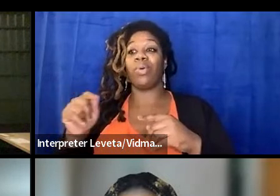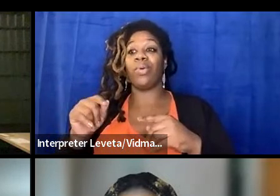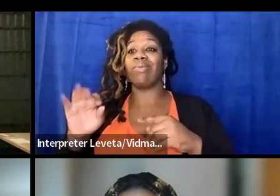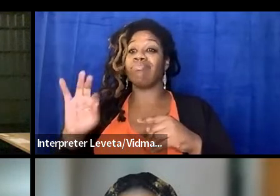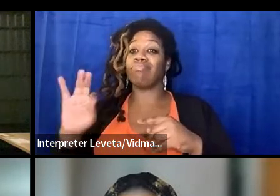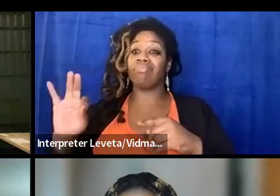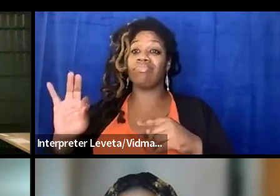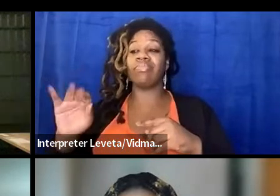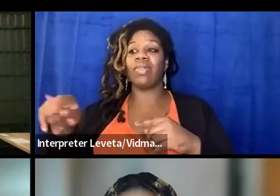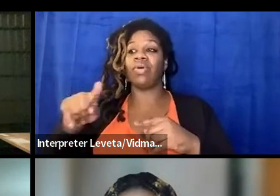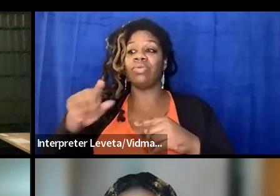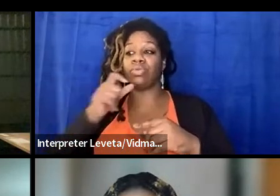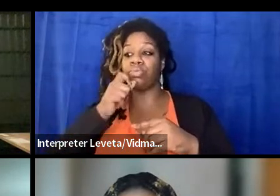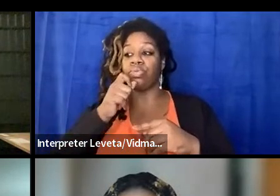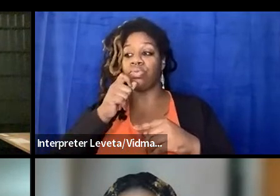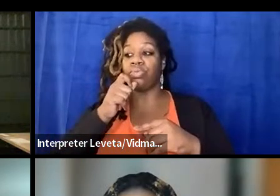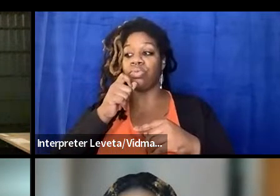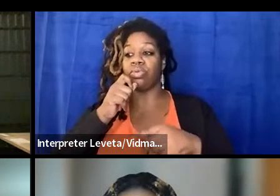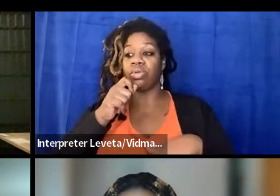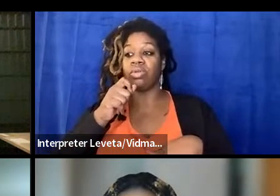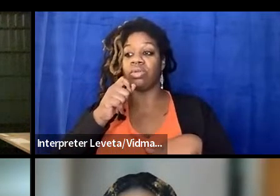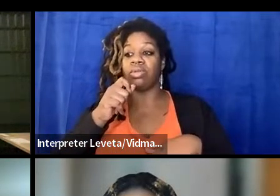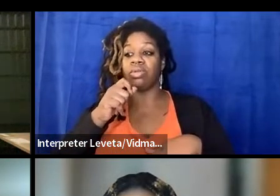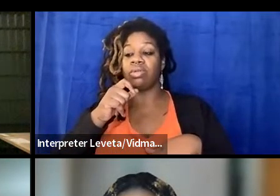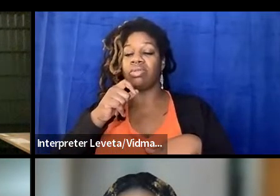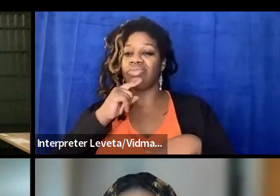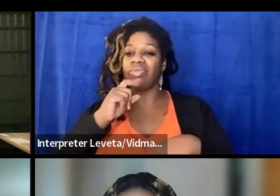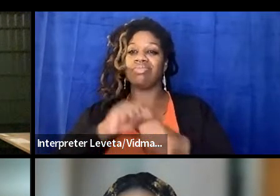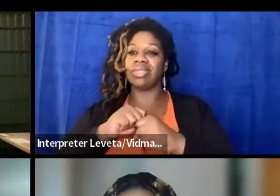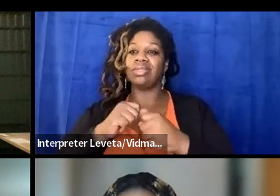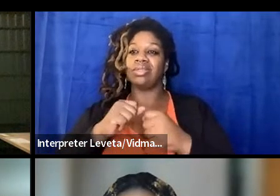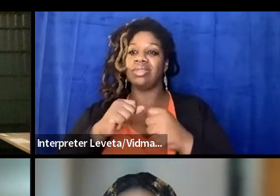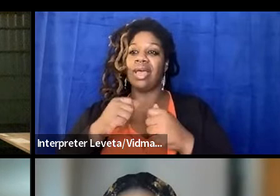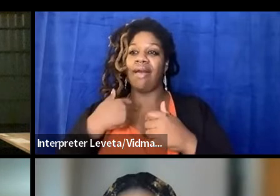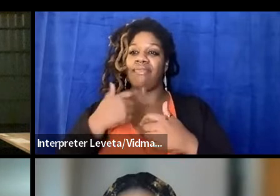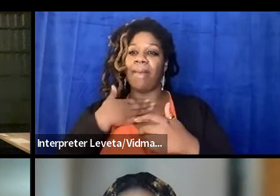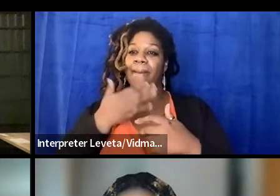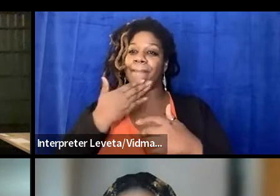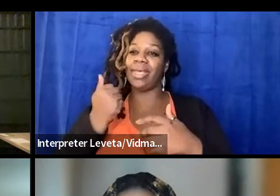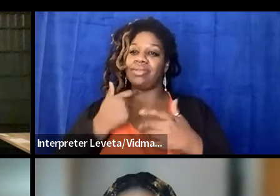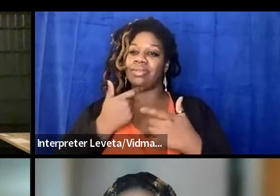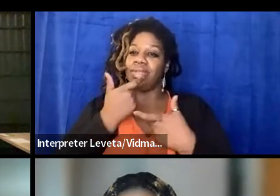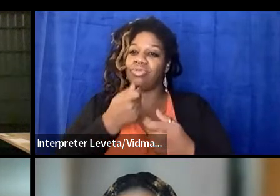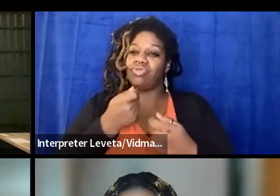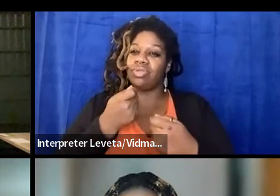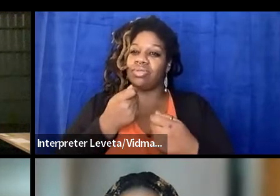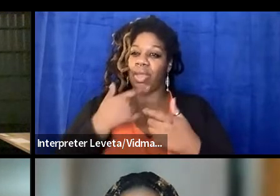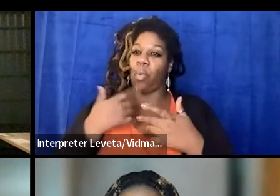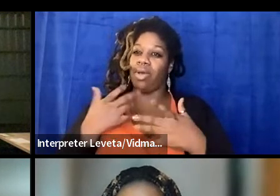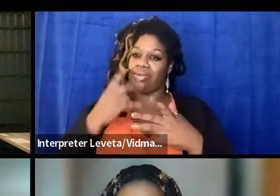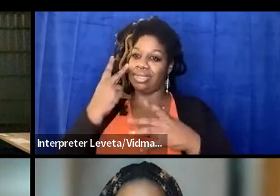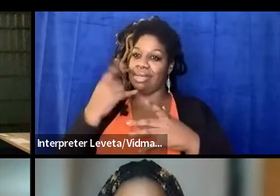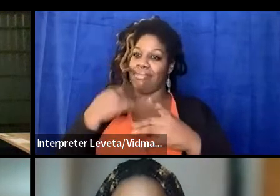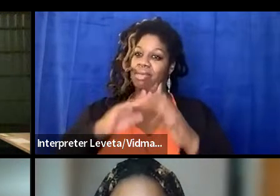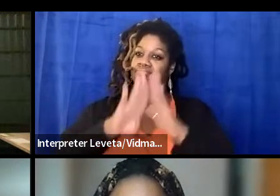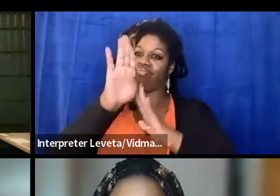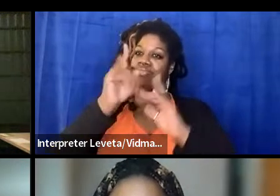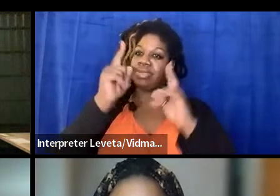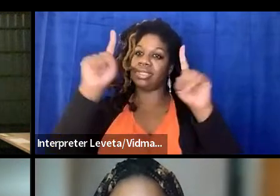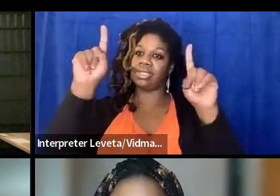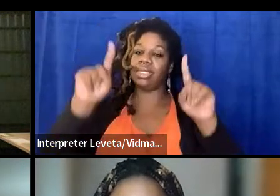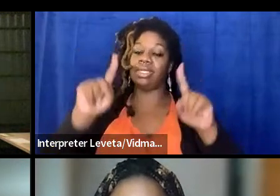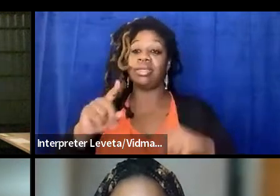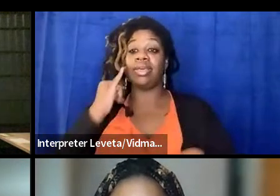people that really, had my best interest at heart and really wanted to see me succeed. So I think if you are looking